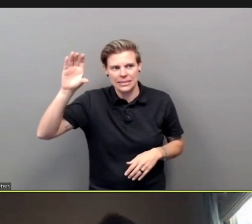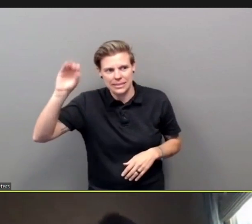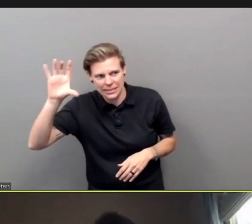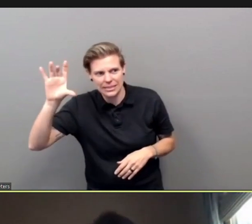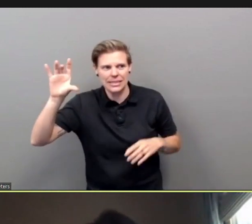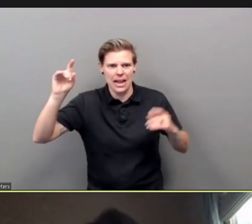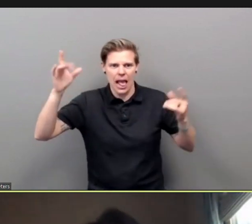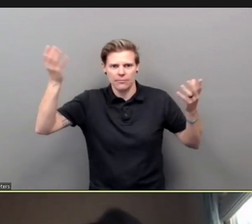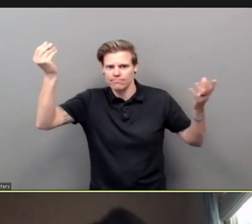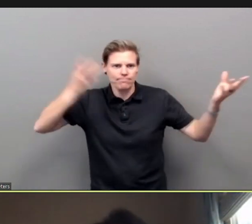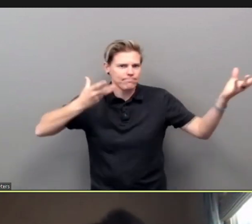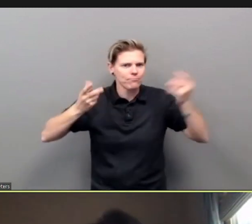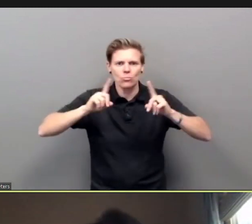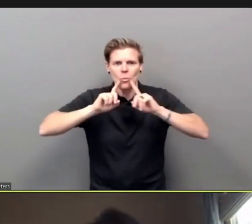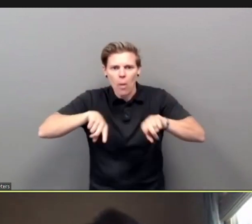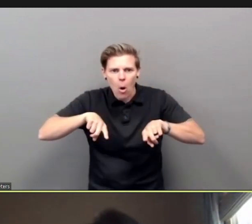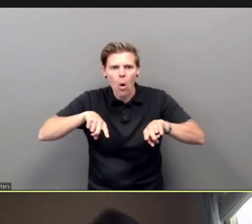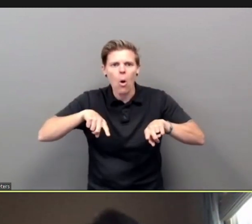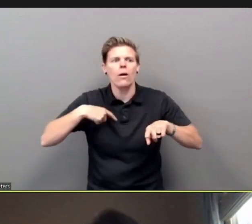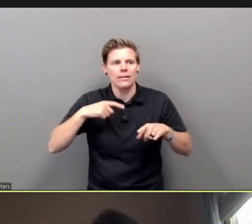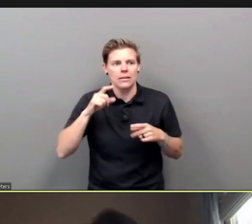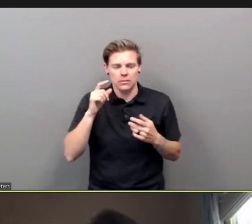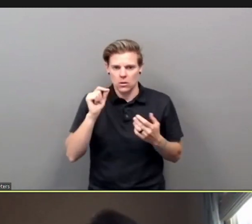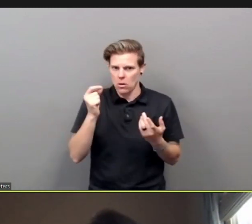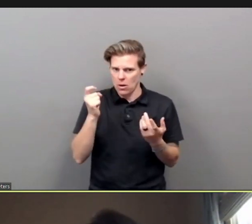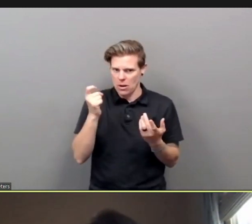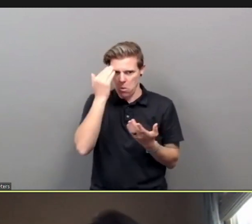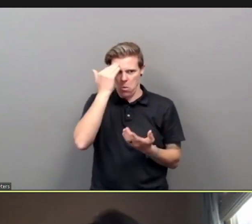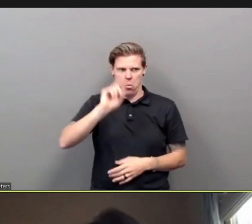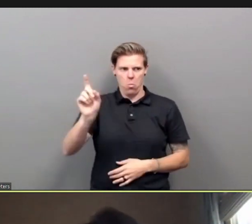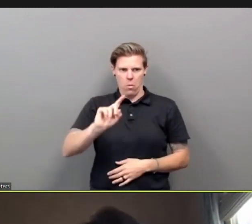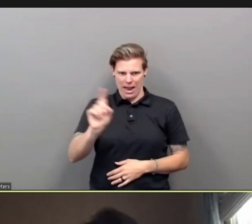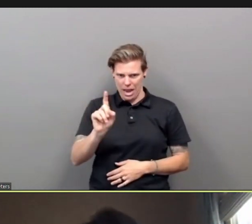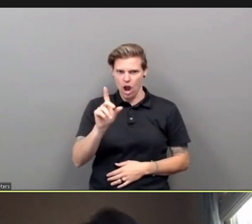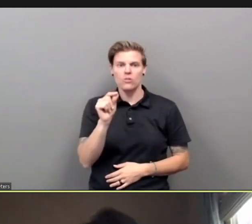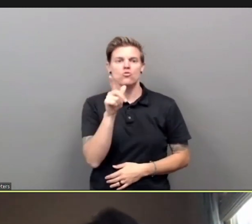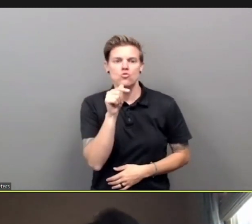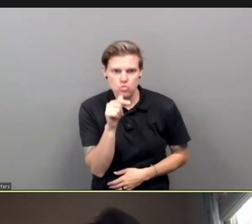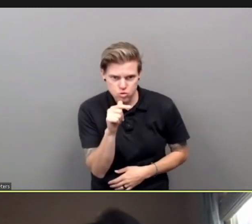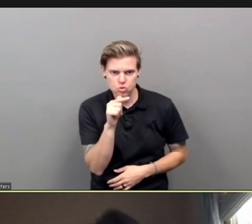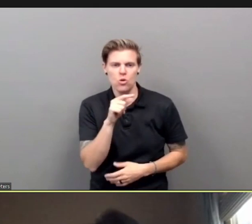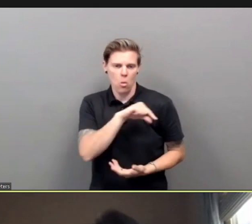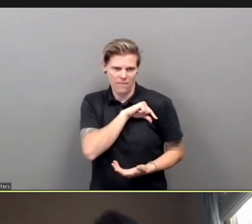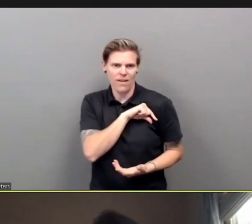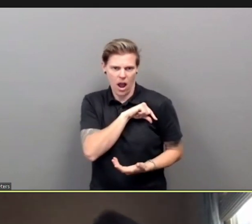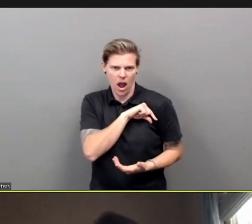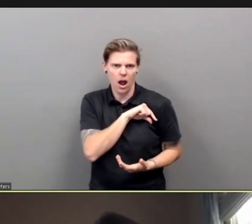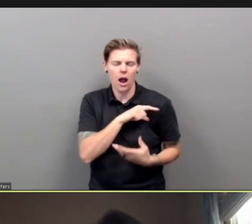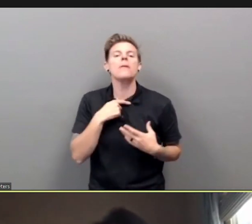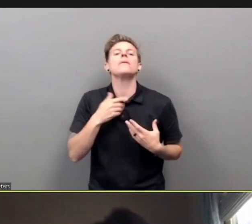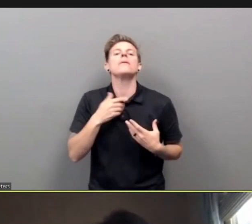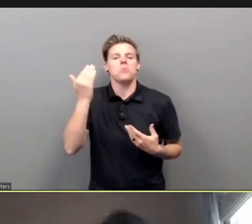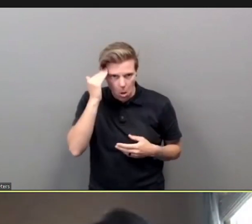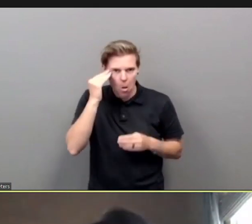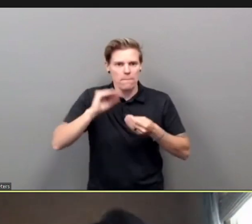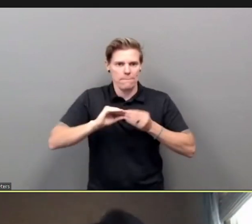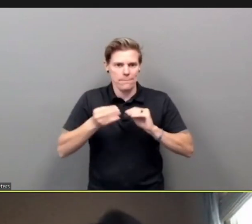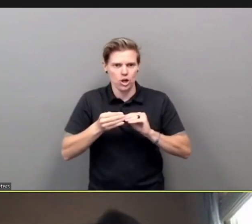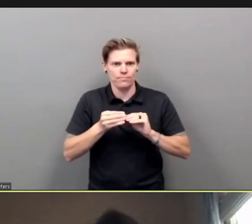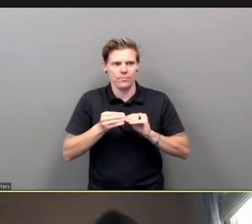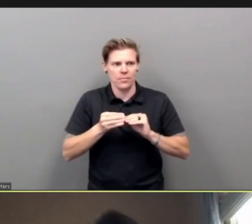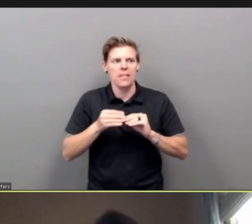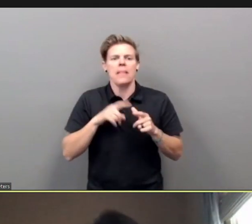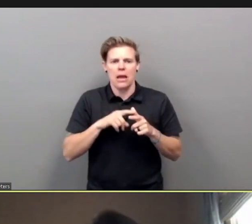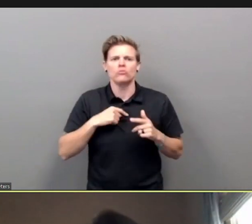all the people who are going to get their doses, eligibility wise, then we can operationalize